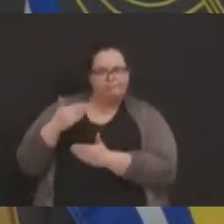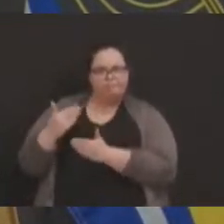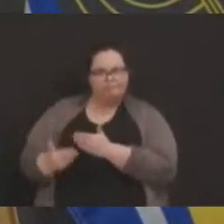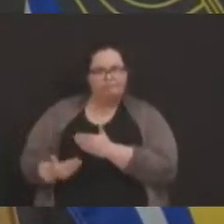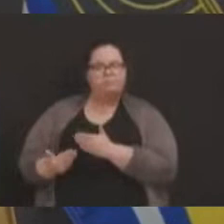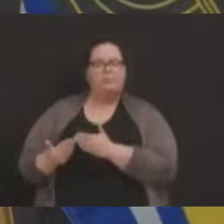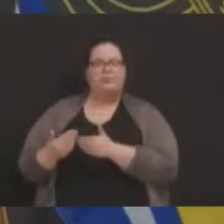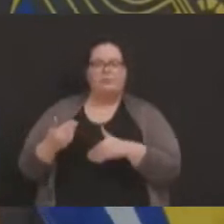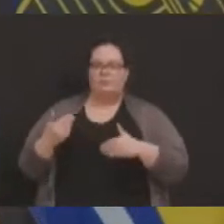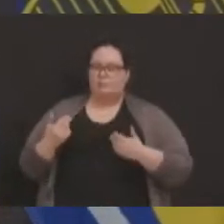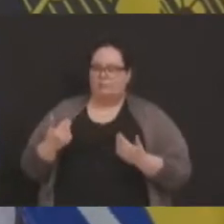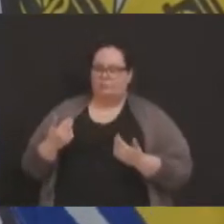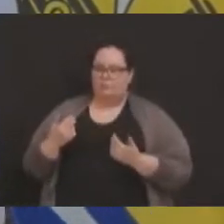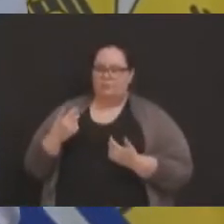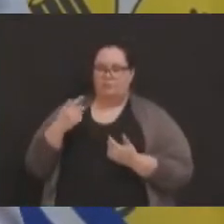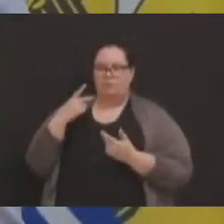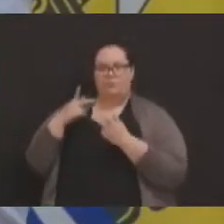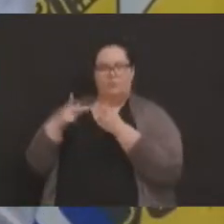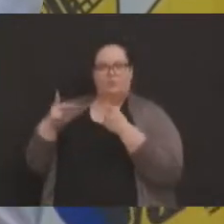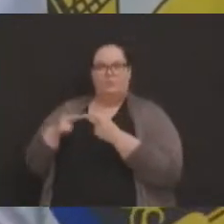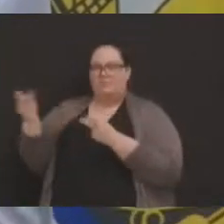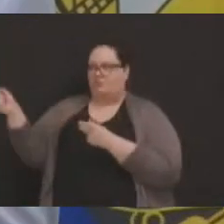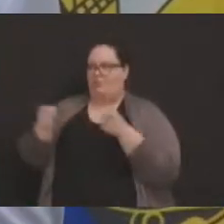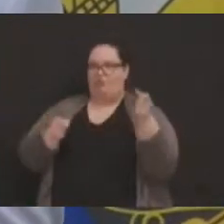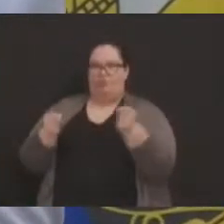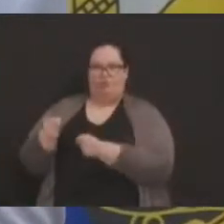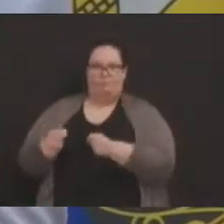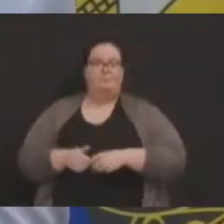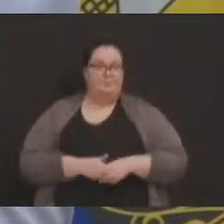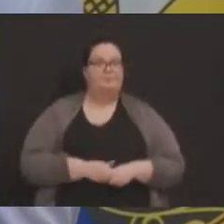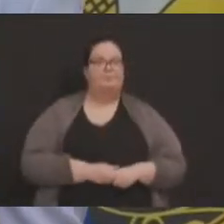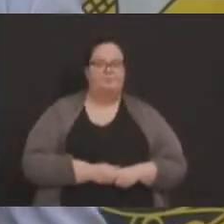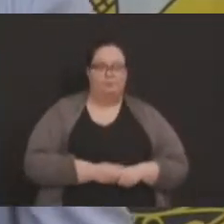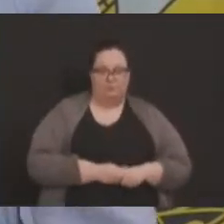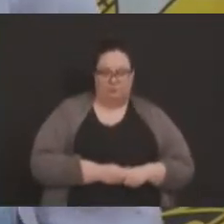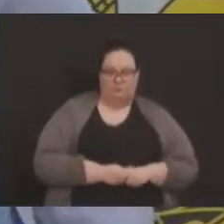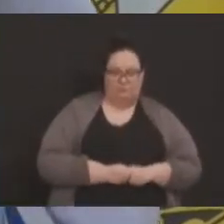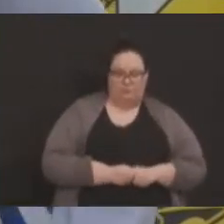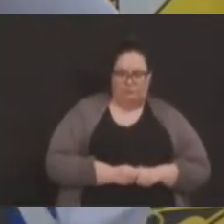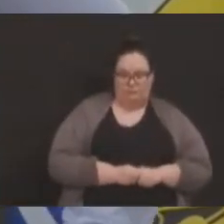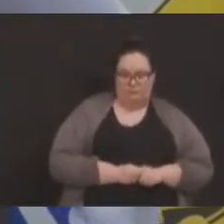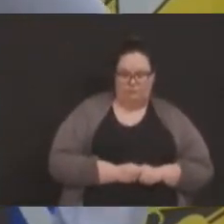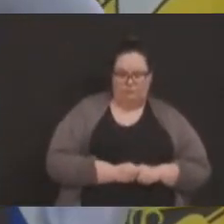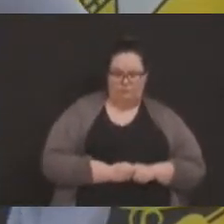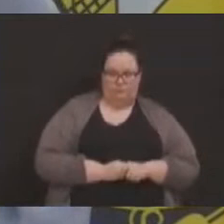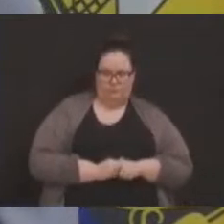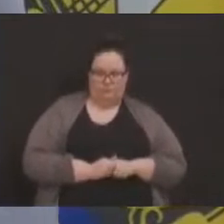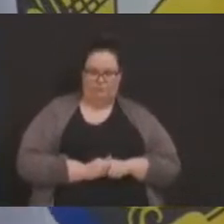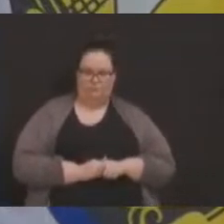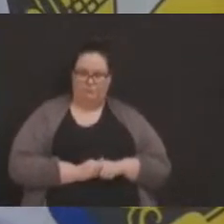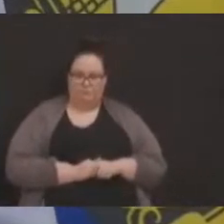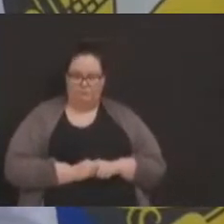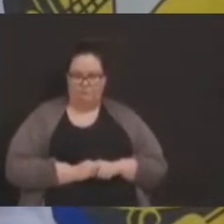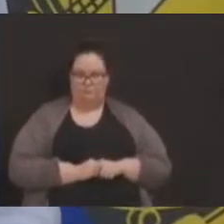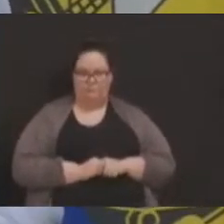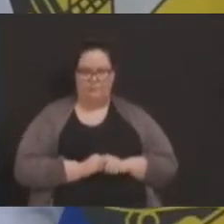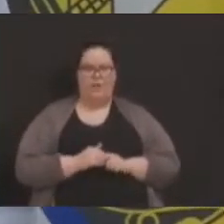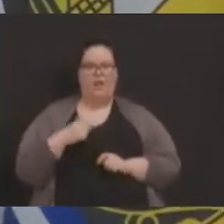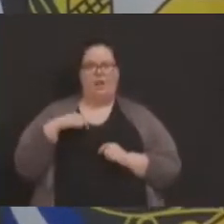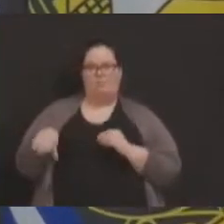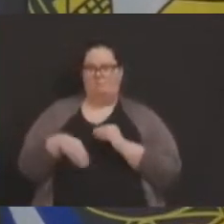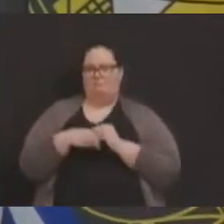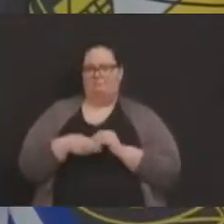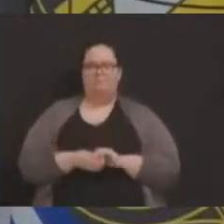And I would just like to add that while Dr. Paquette and Dr. Lamptey were working in public health for the entire time that I've been in public